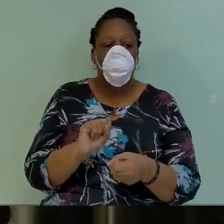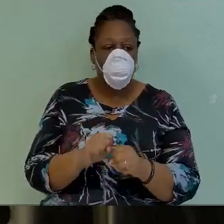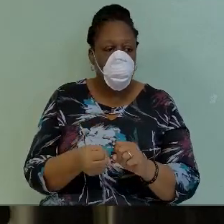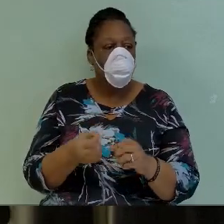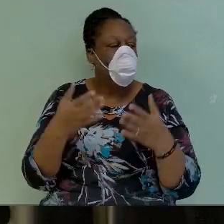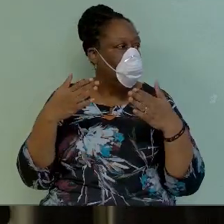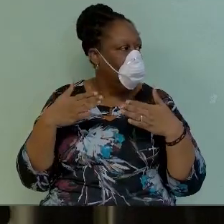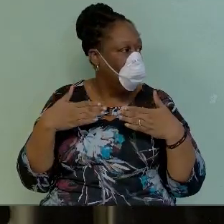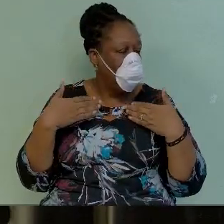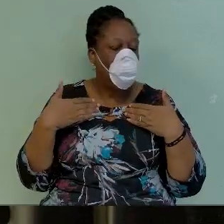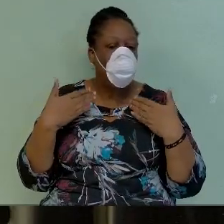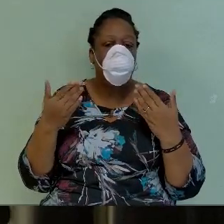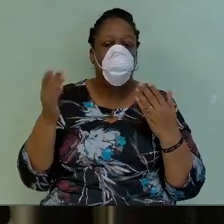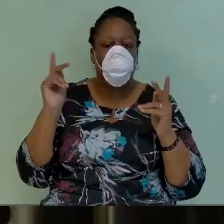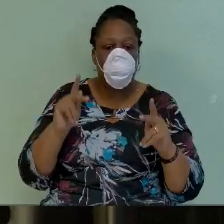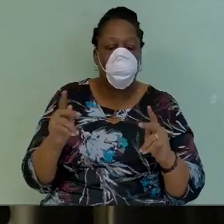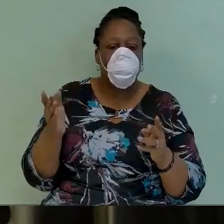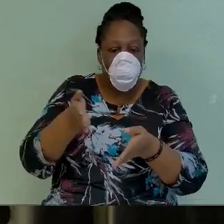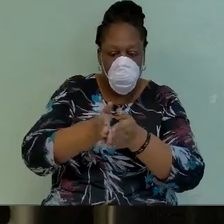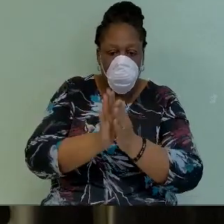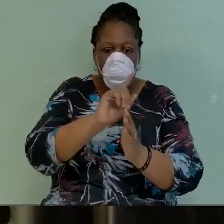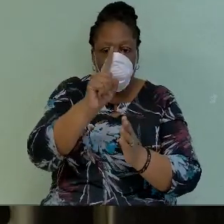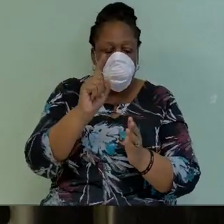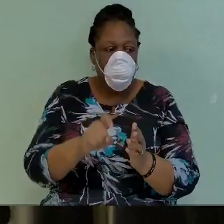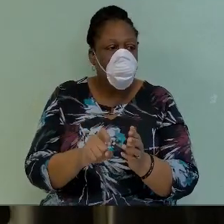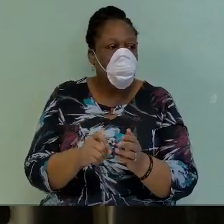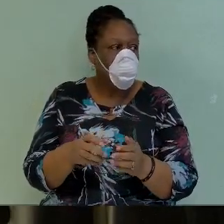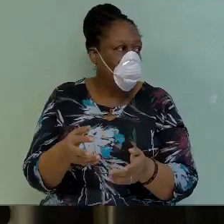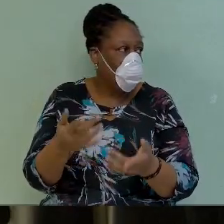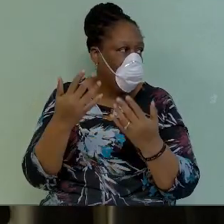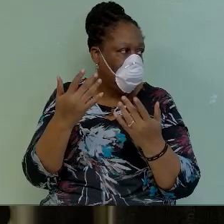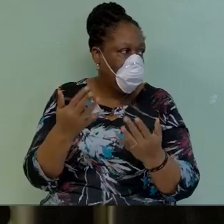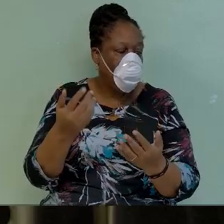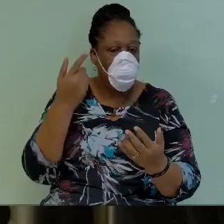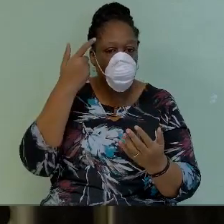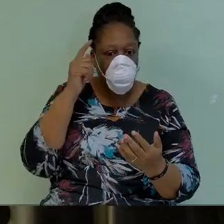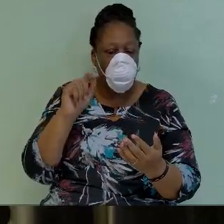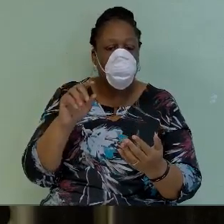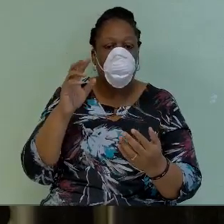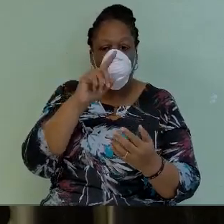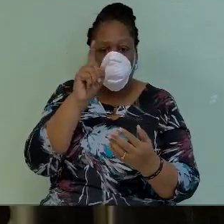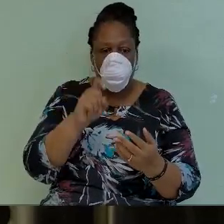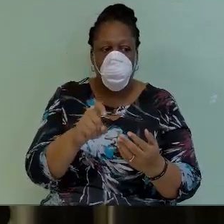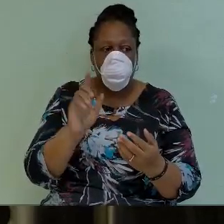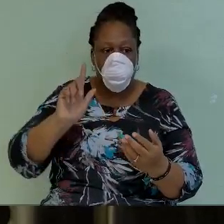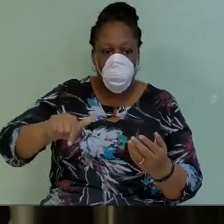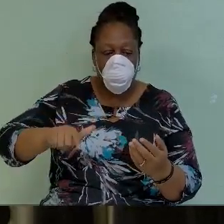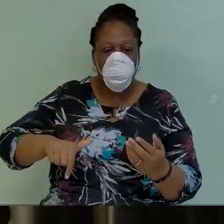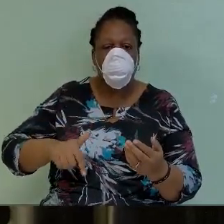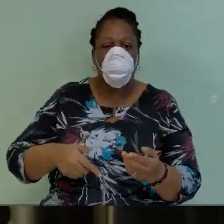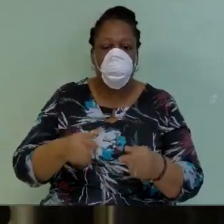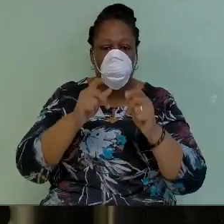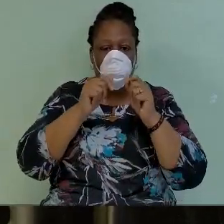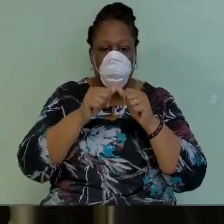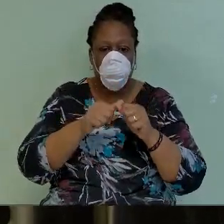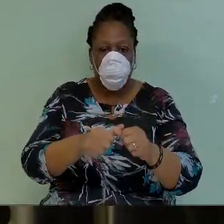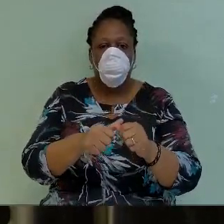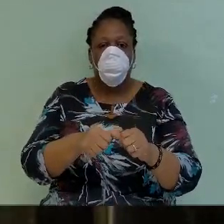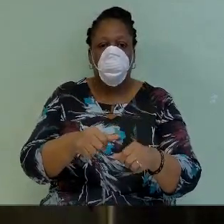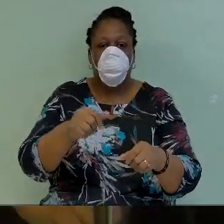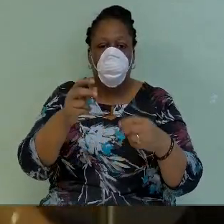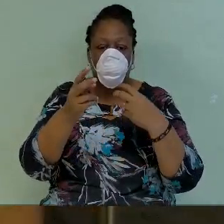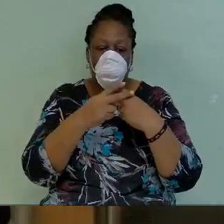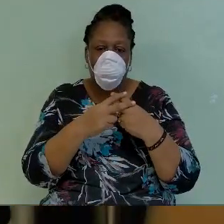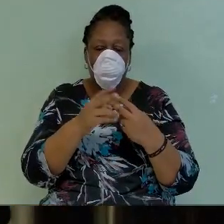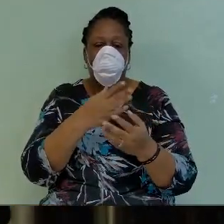inviting us, and it's a pleasure to be here. And stay safe, and make sure you wash your hands.